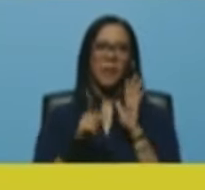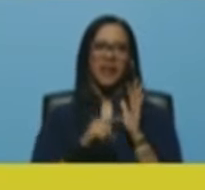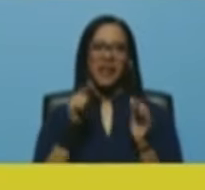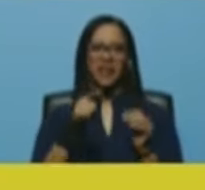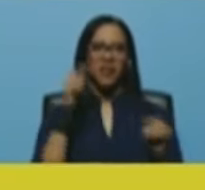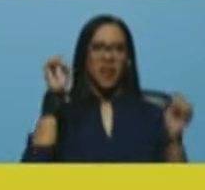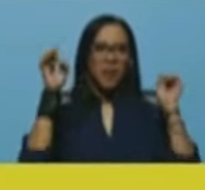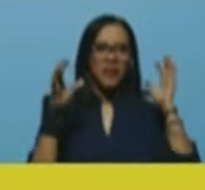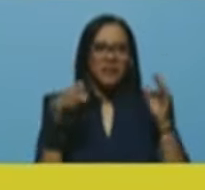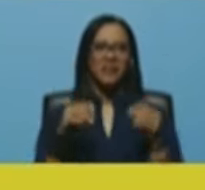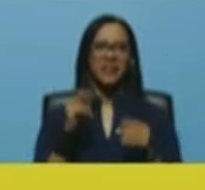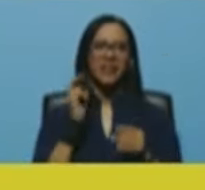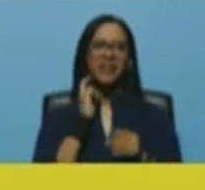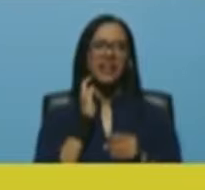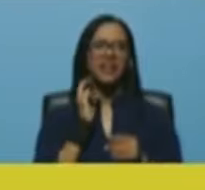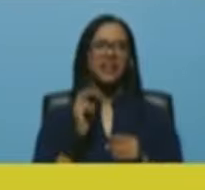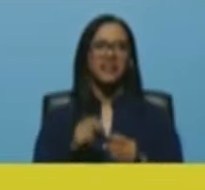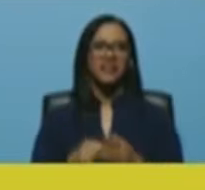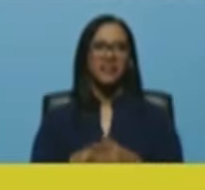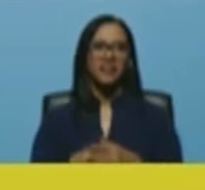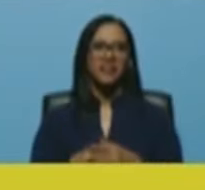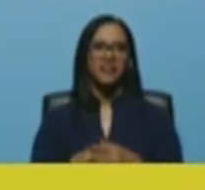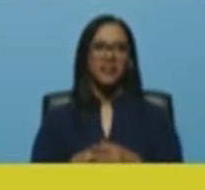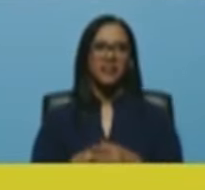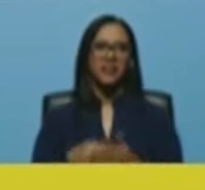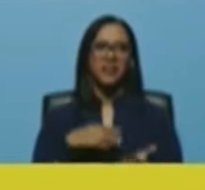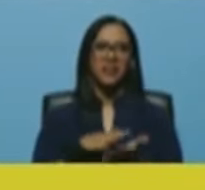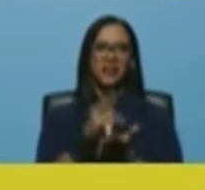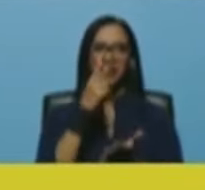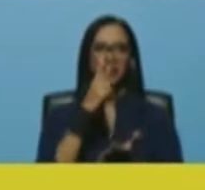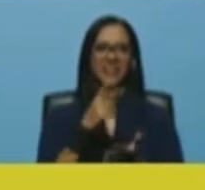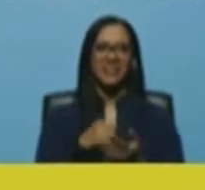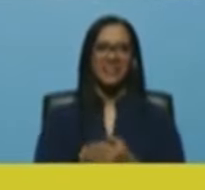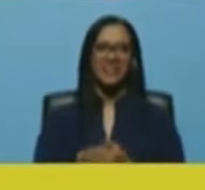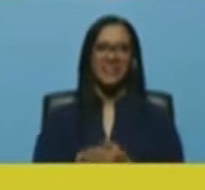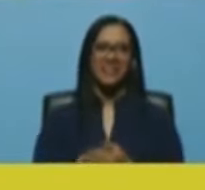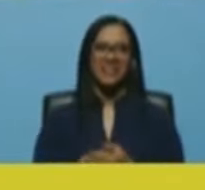broadcasted soon. What happened with your program?